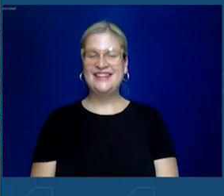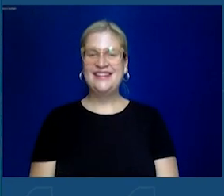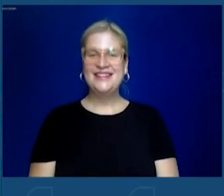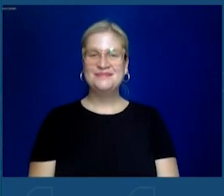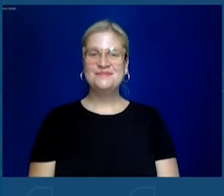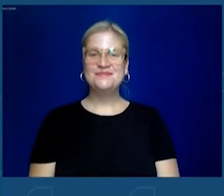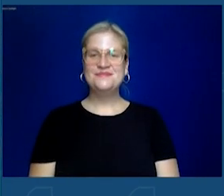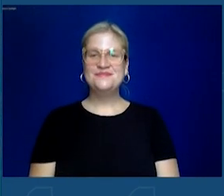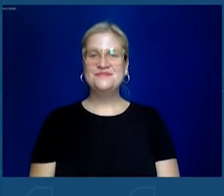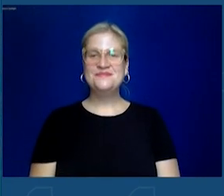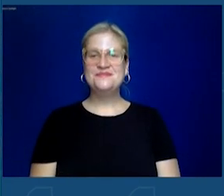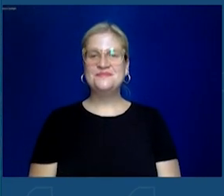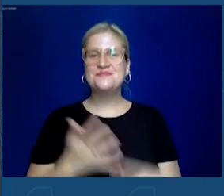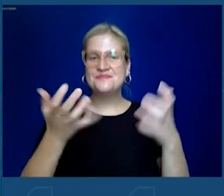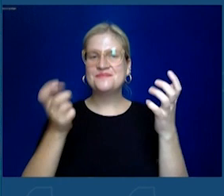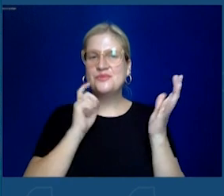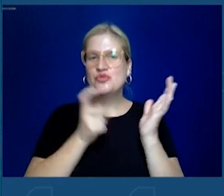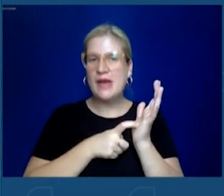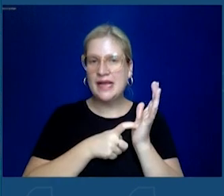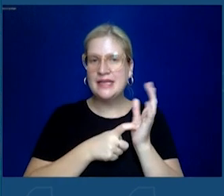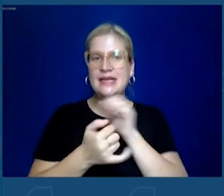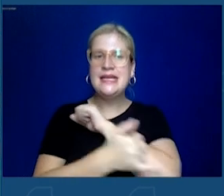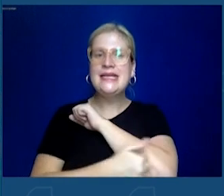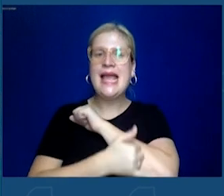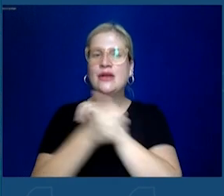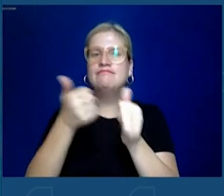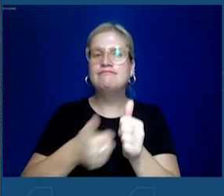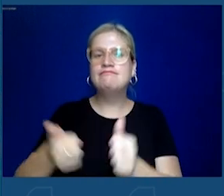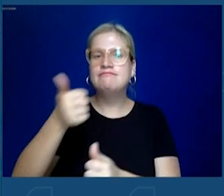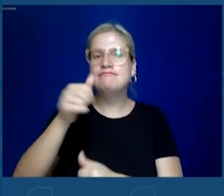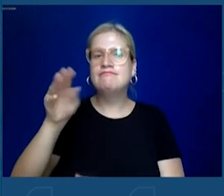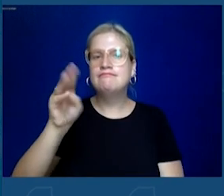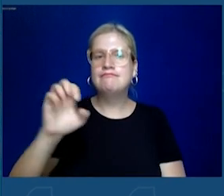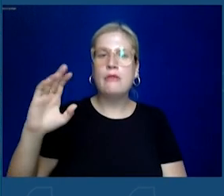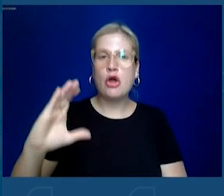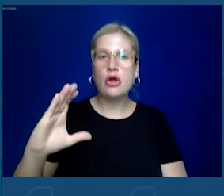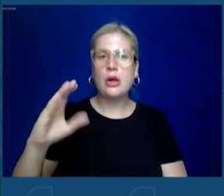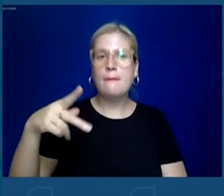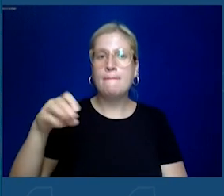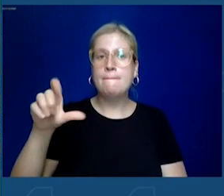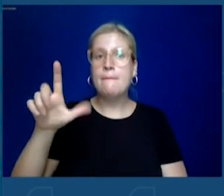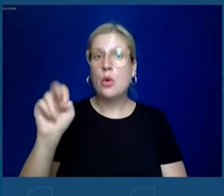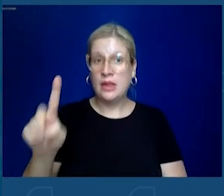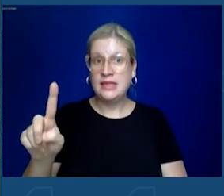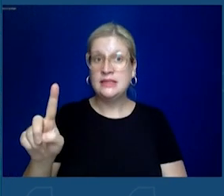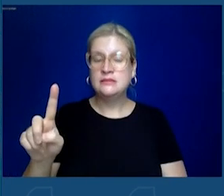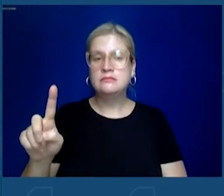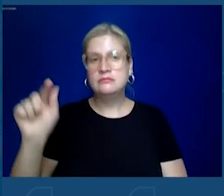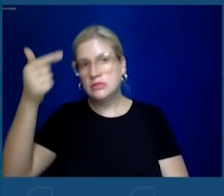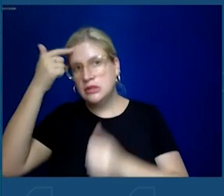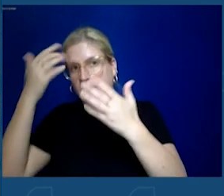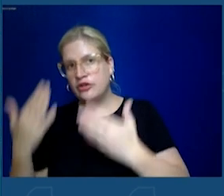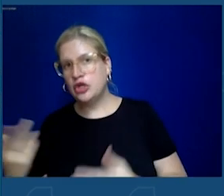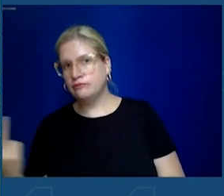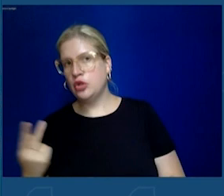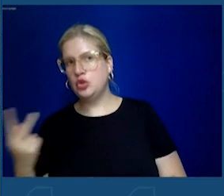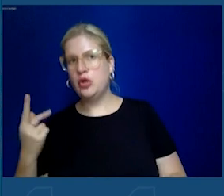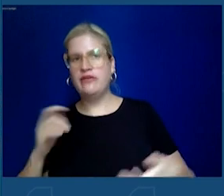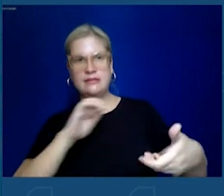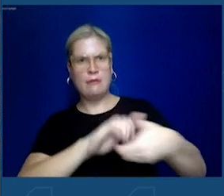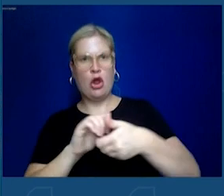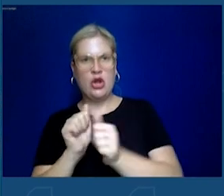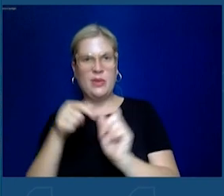Certainly want to recognize County Executive Mark Polencars, who the governor and I work with on so many different initiatives,